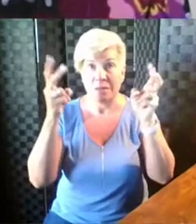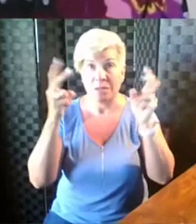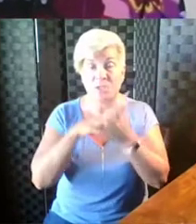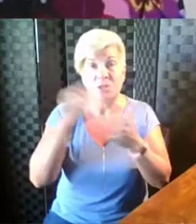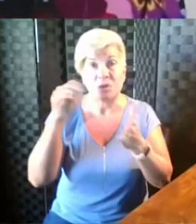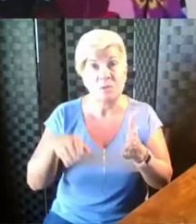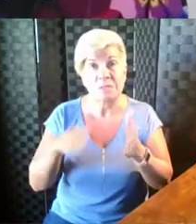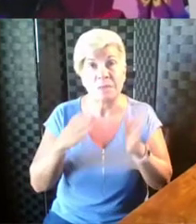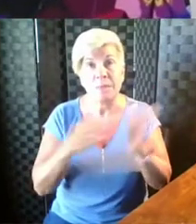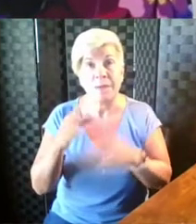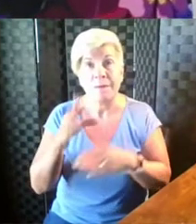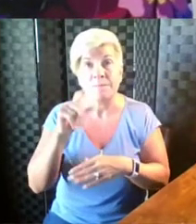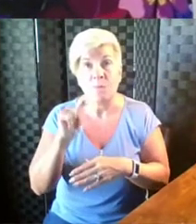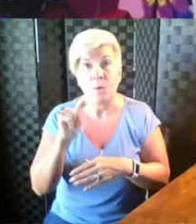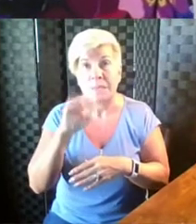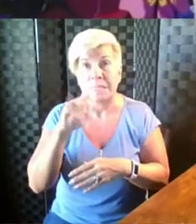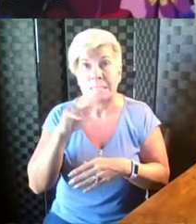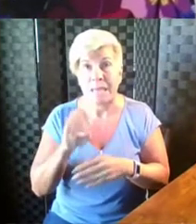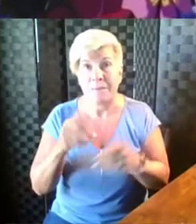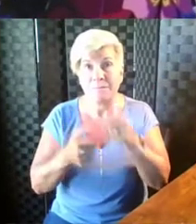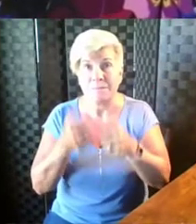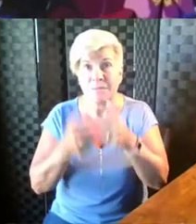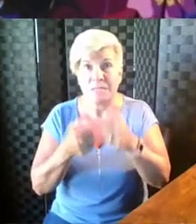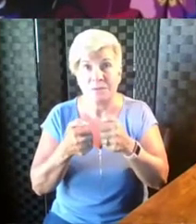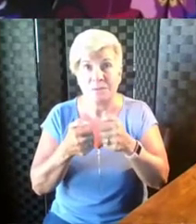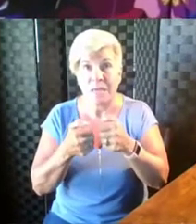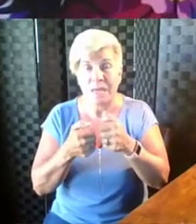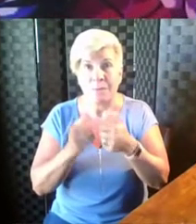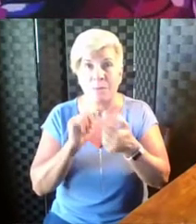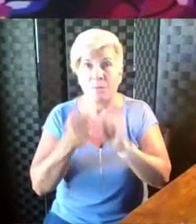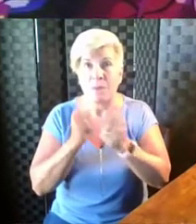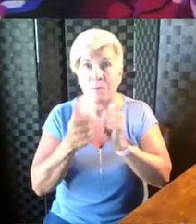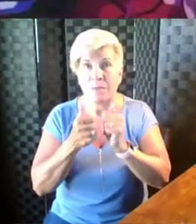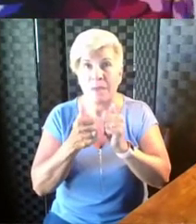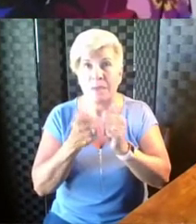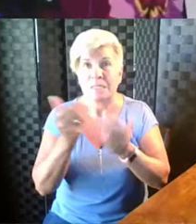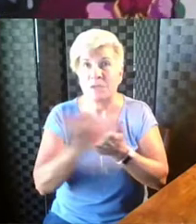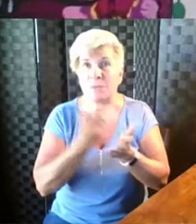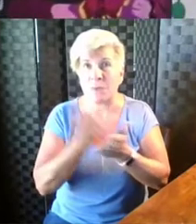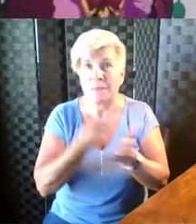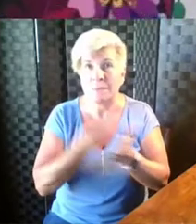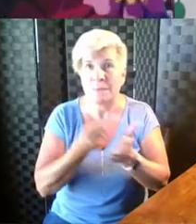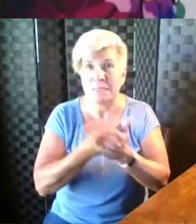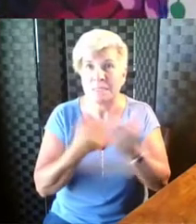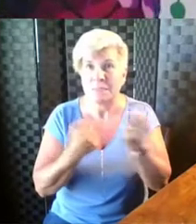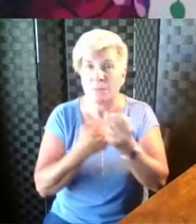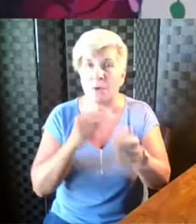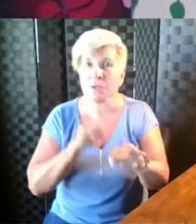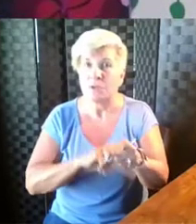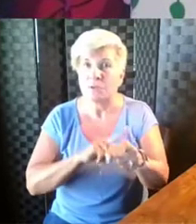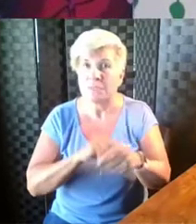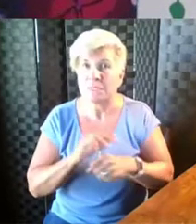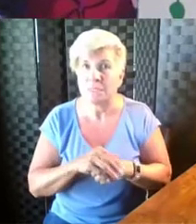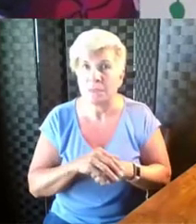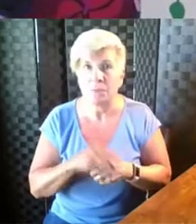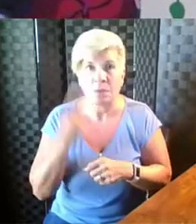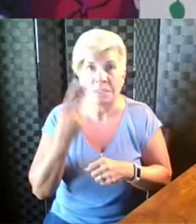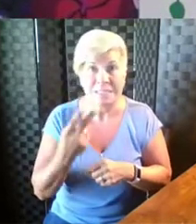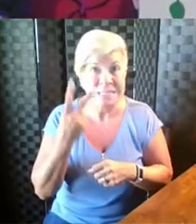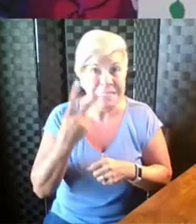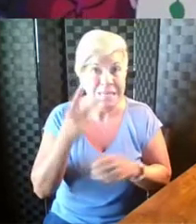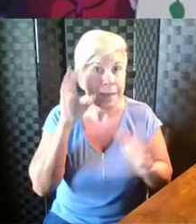Students plan Fortnite video game marathon to raise money for nurses. We can see here that we